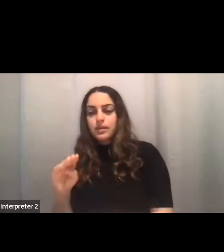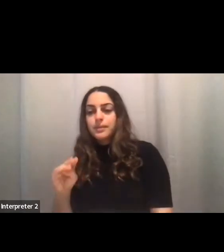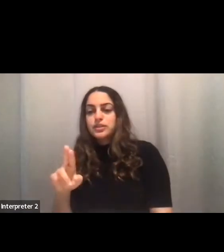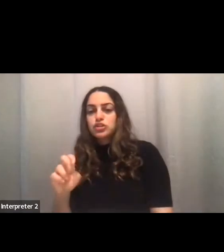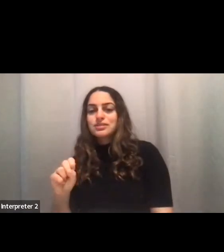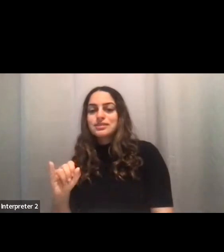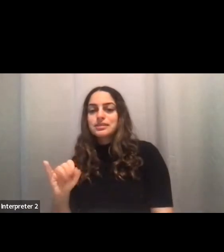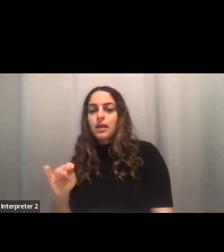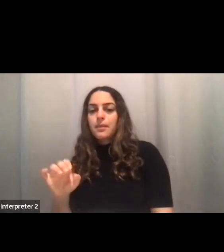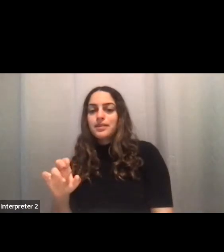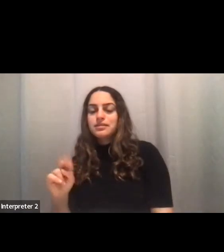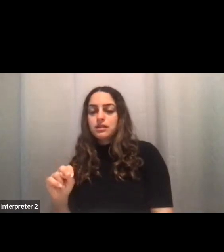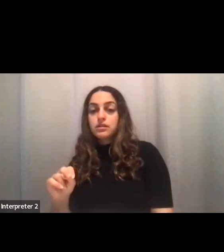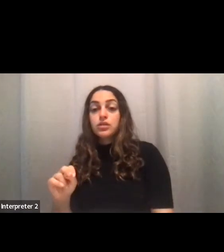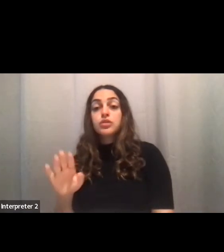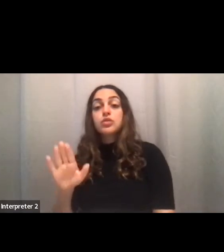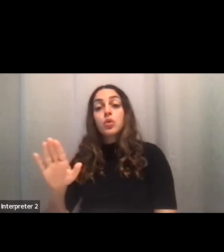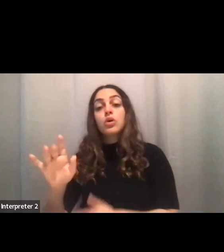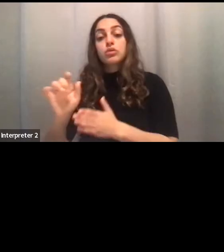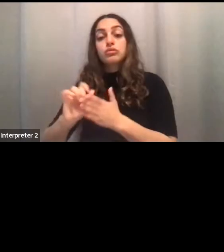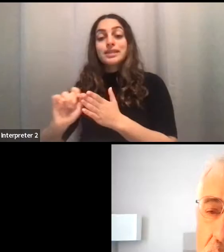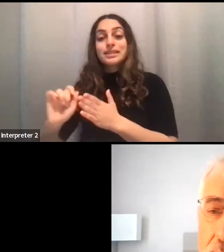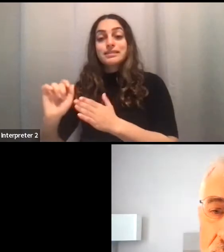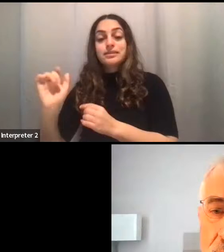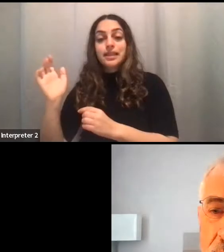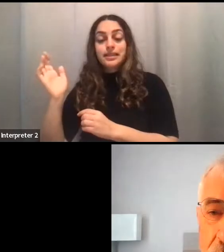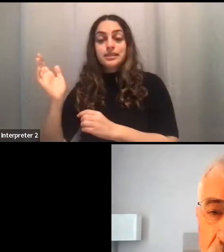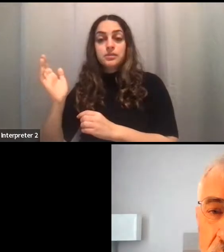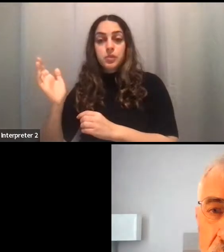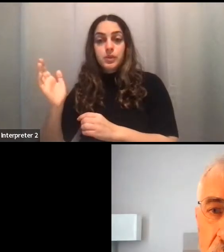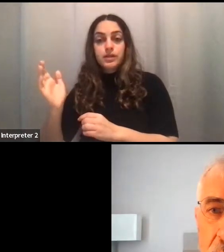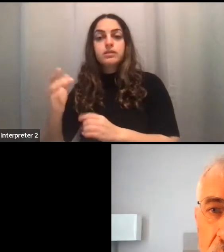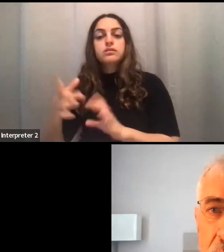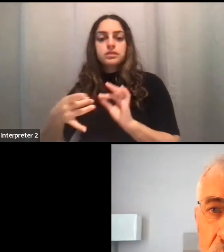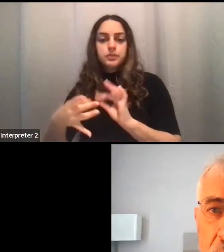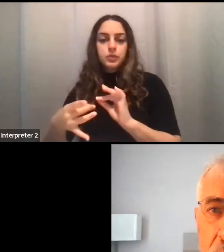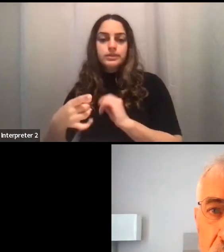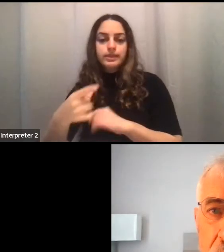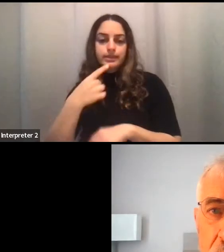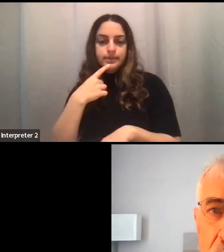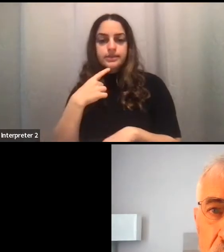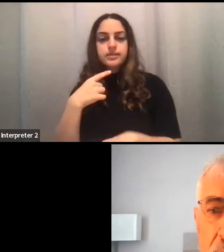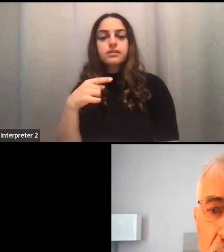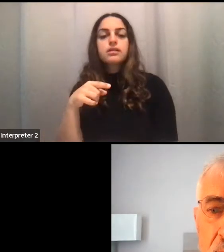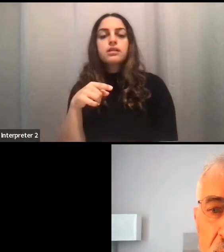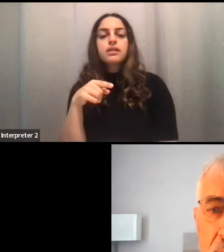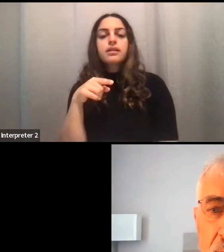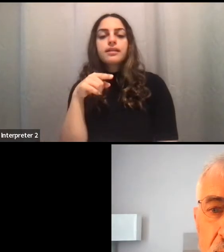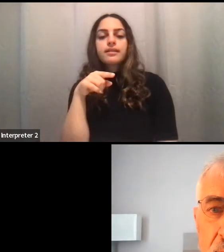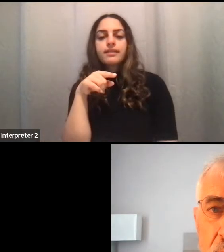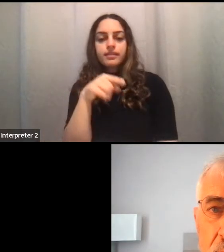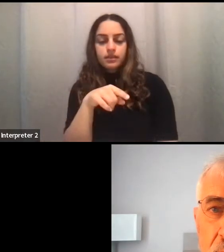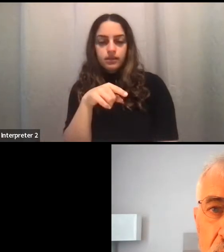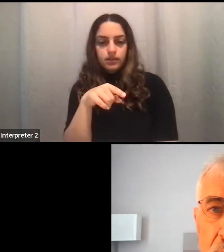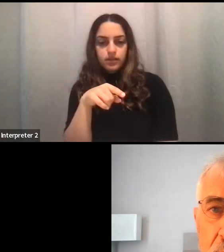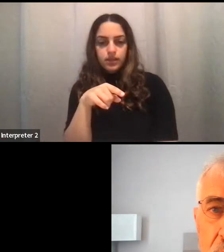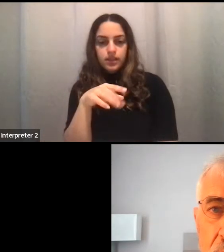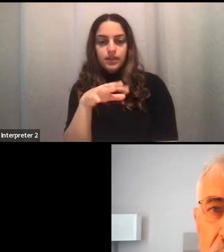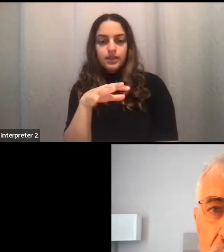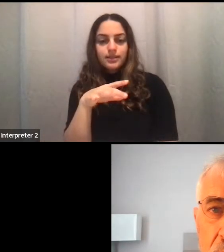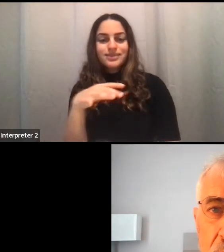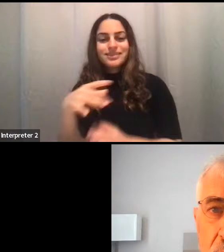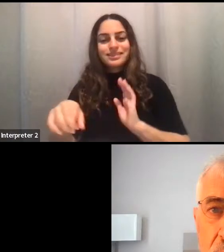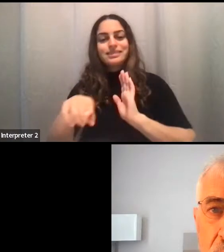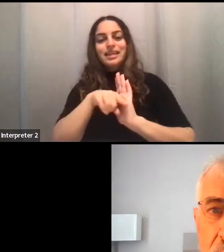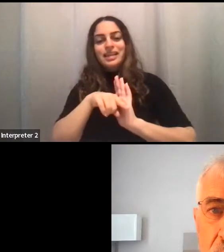testimony notes the negative effects that the government mandated project labor agreements have on the construction industry and its employees particularly